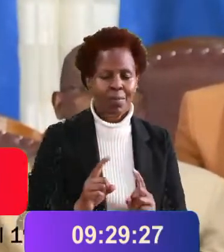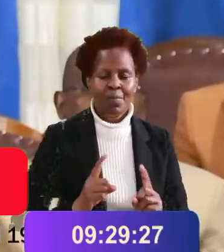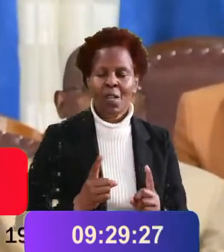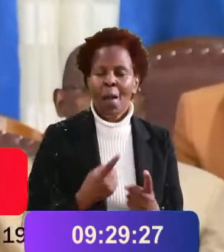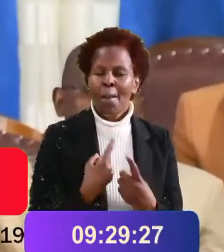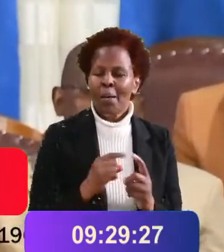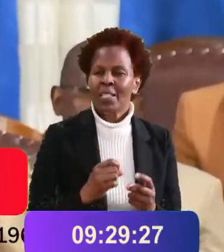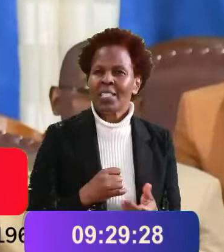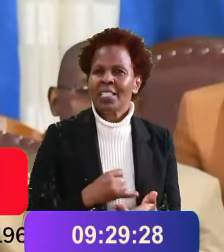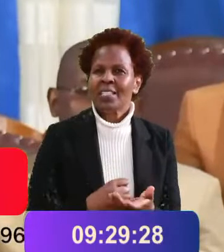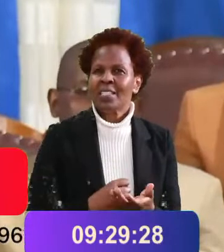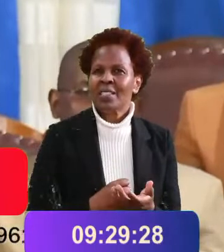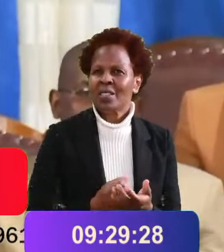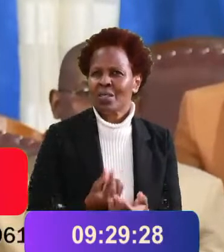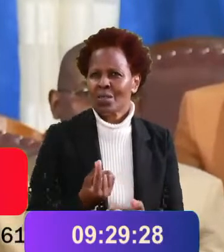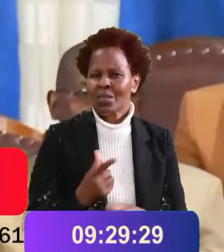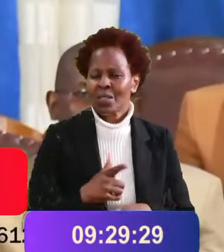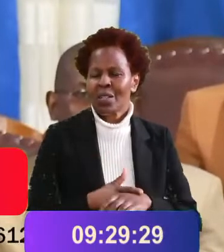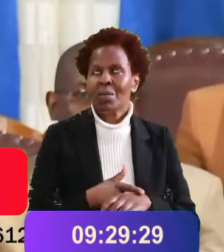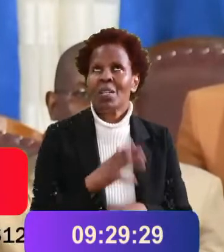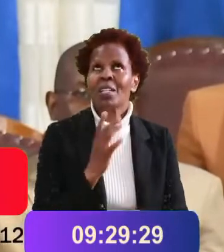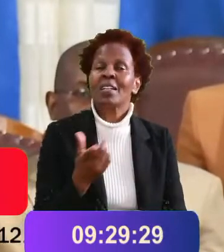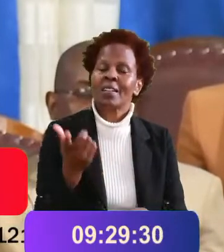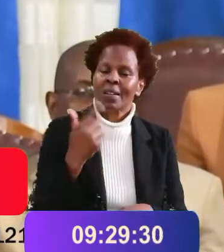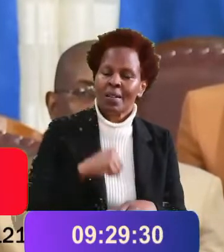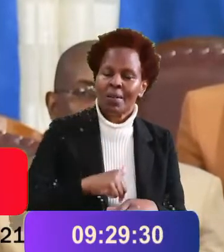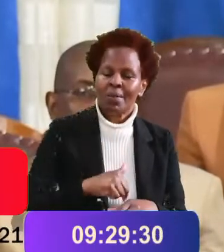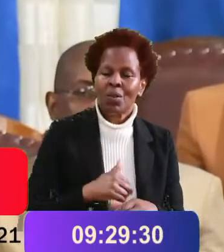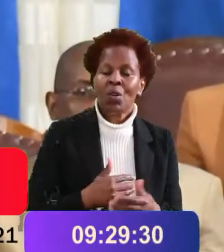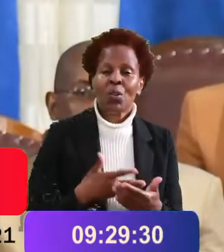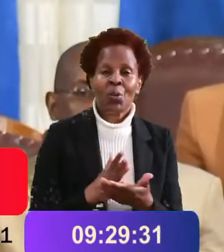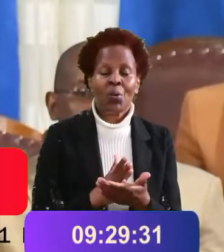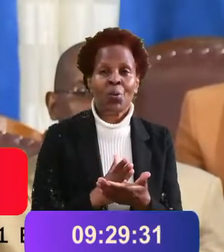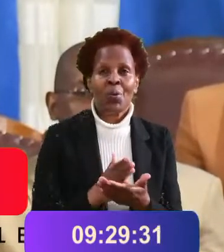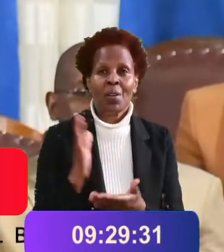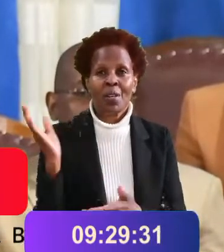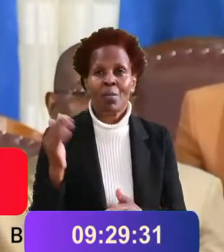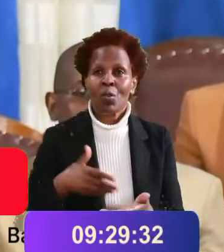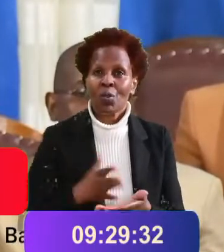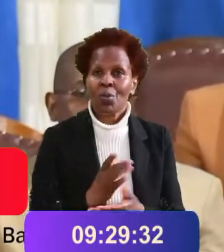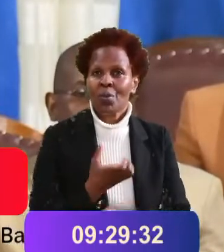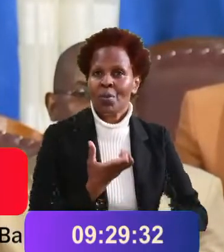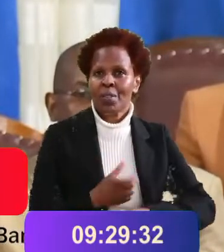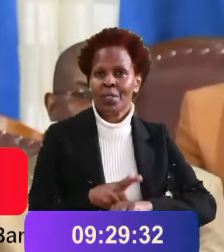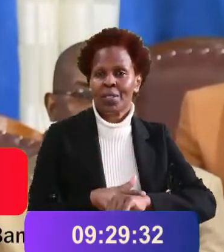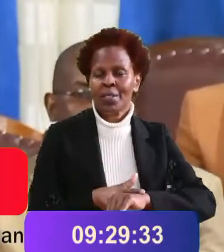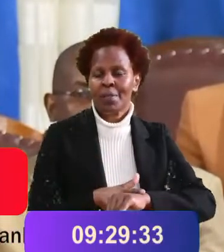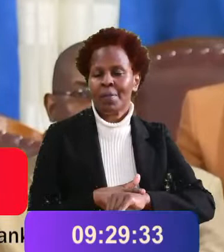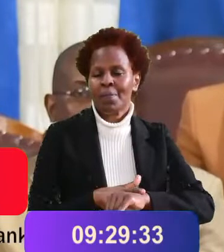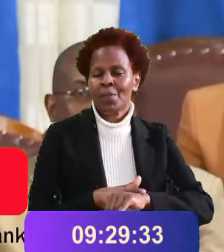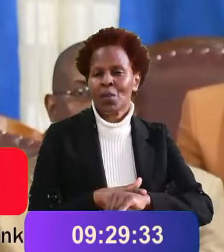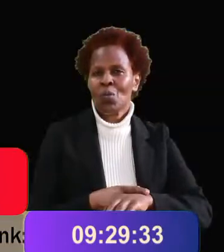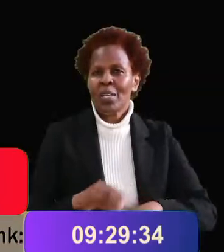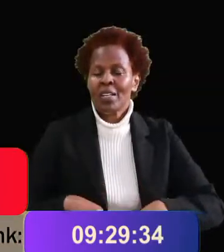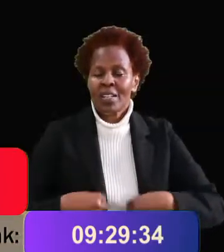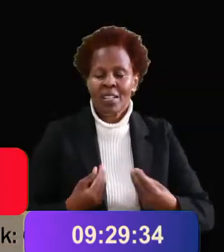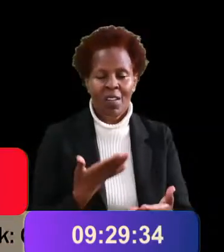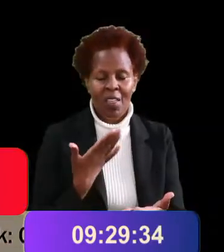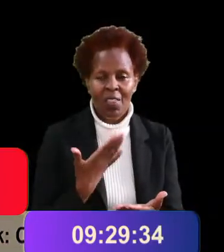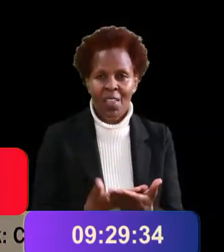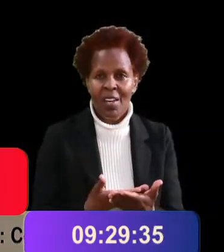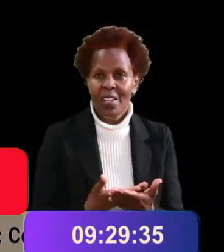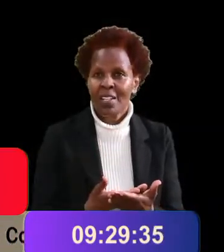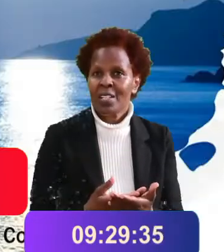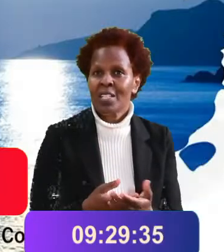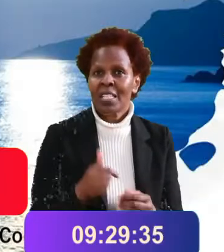God's abundance emerging, even from the most difficult of circumstances. We offer thanksgiving in